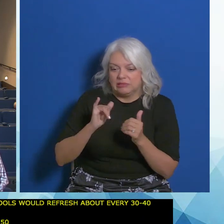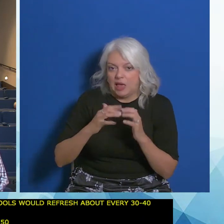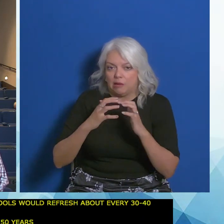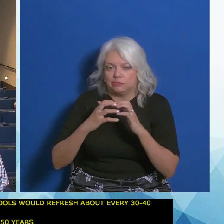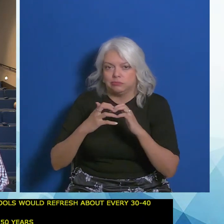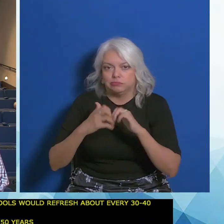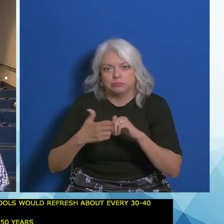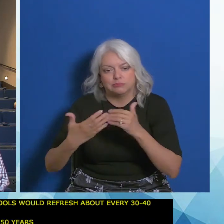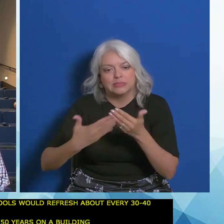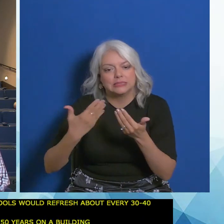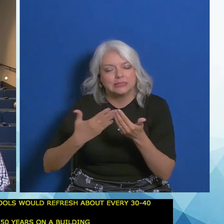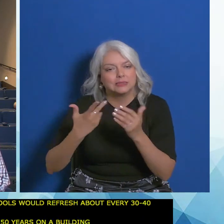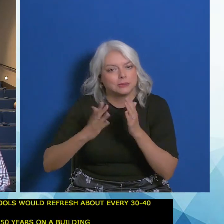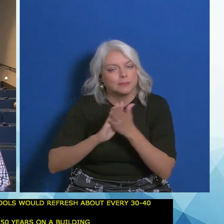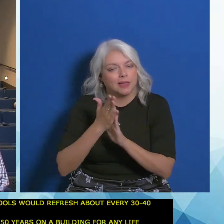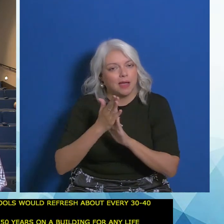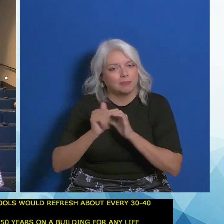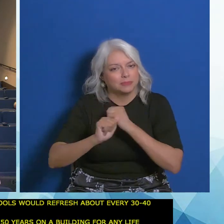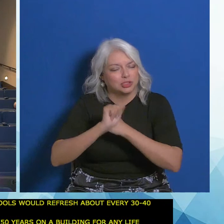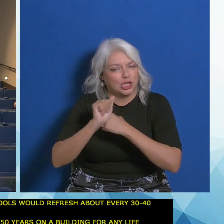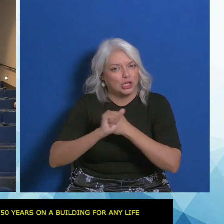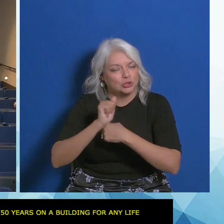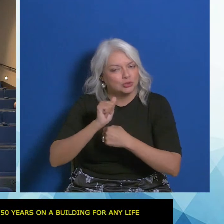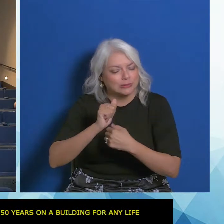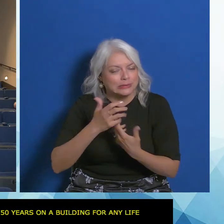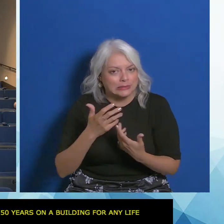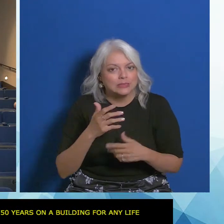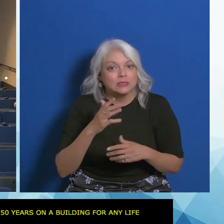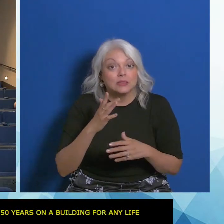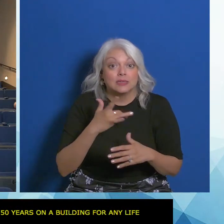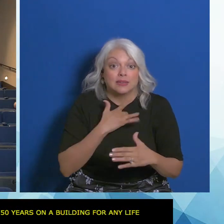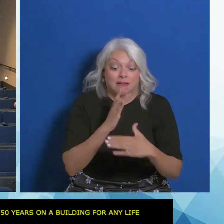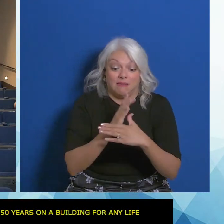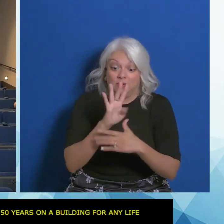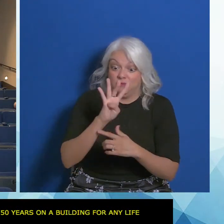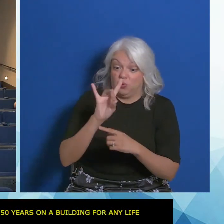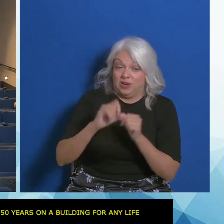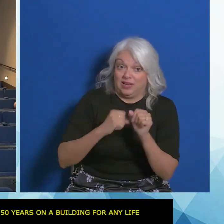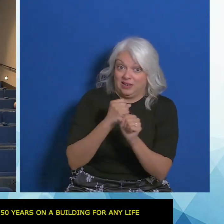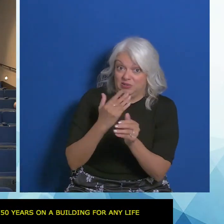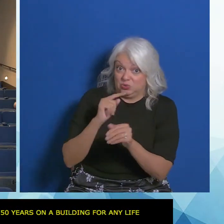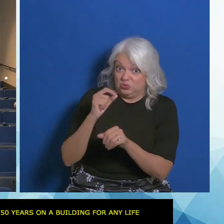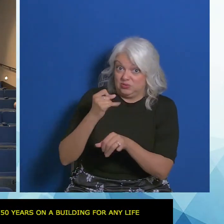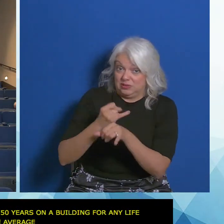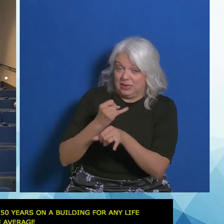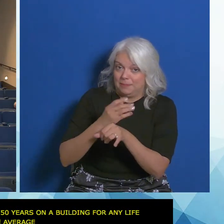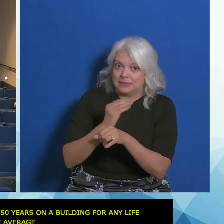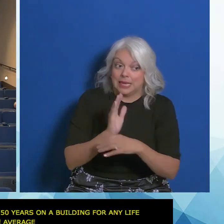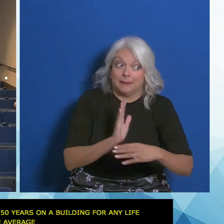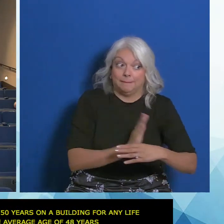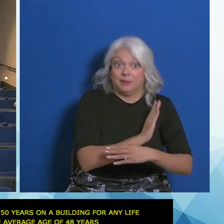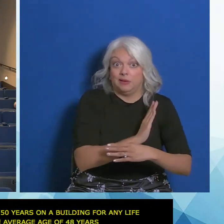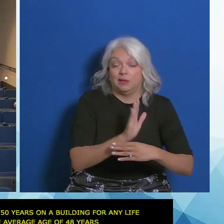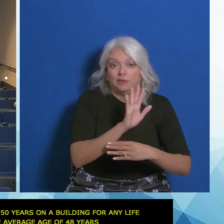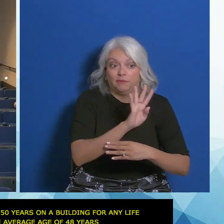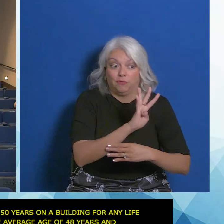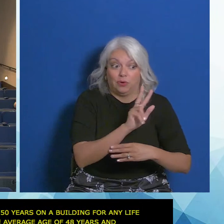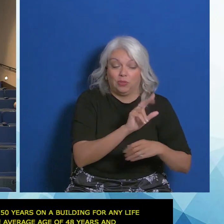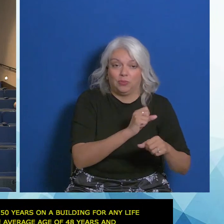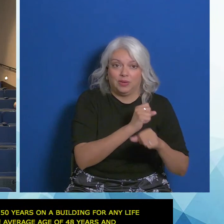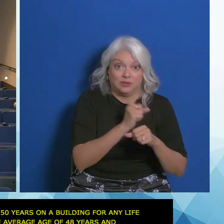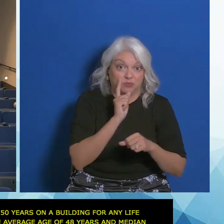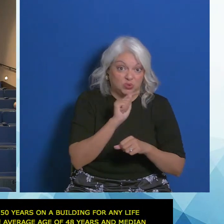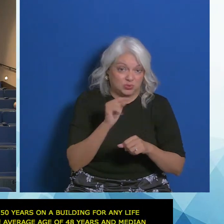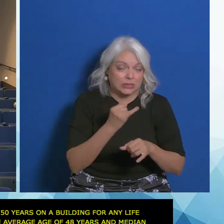becoming a dangerous point. As you can see, the average age of 48 years, as well as the median age for 48 years on the